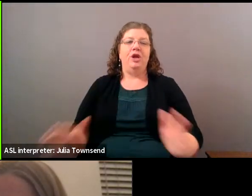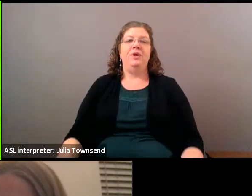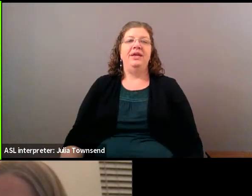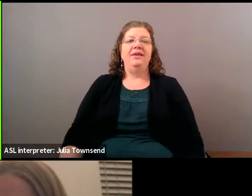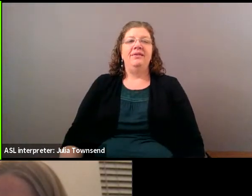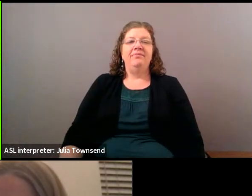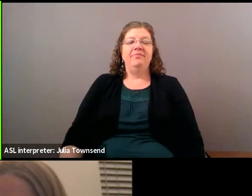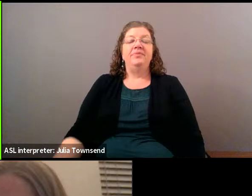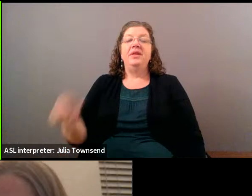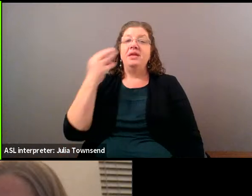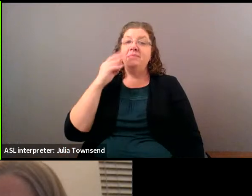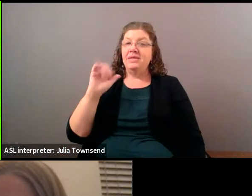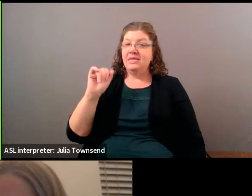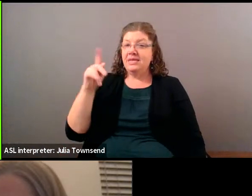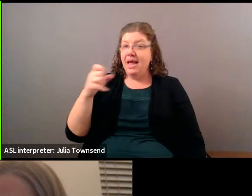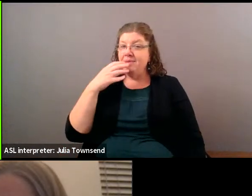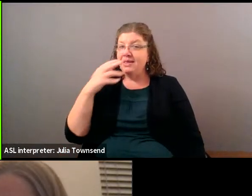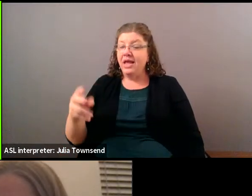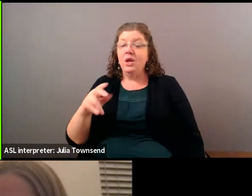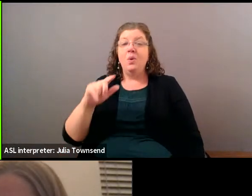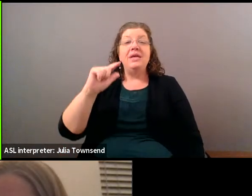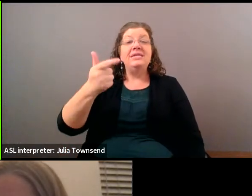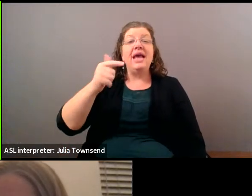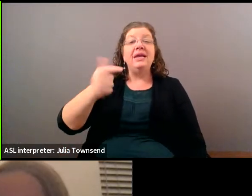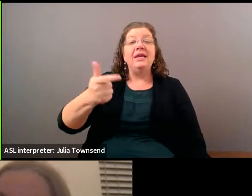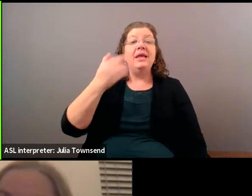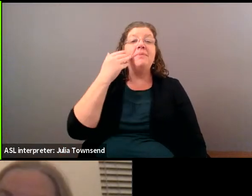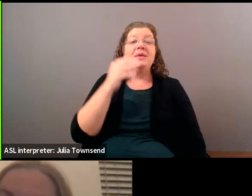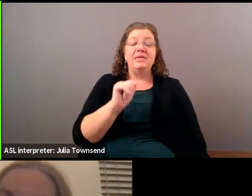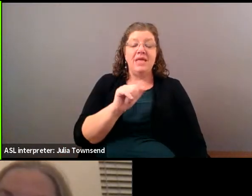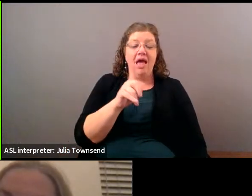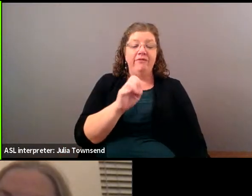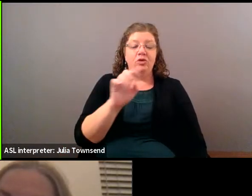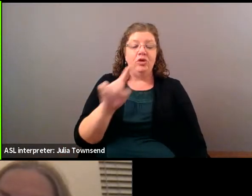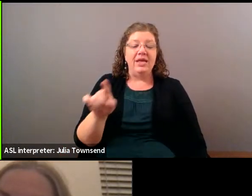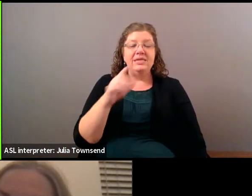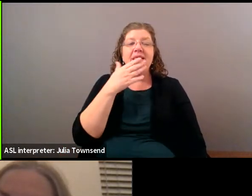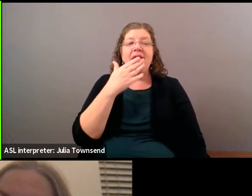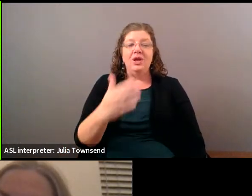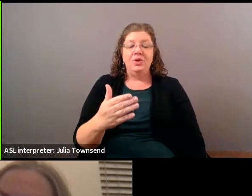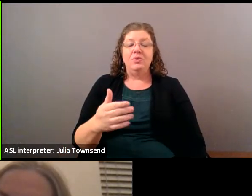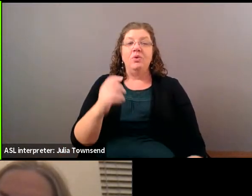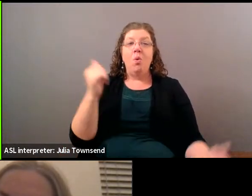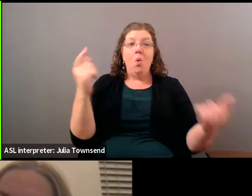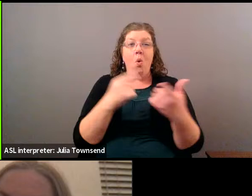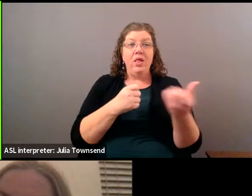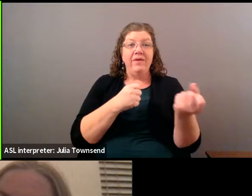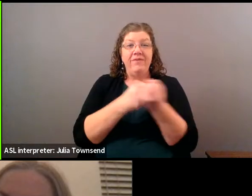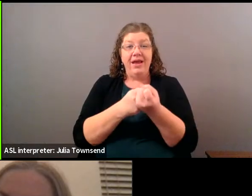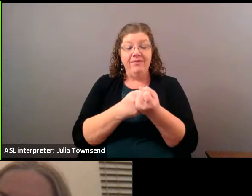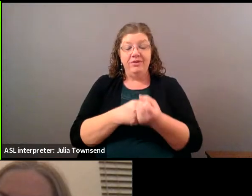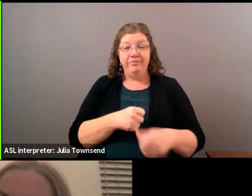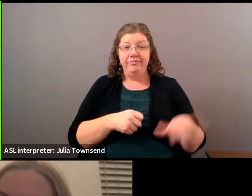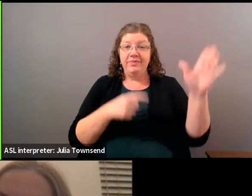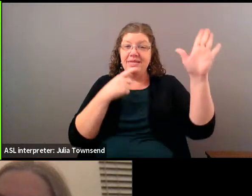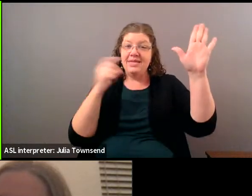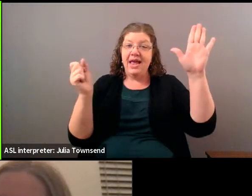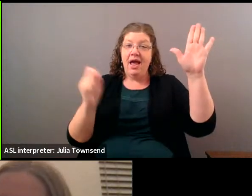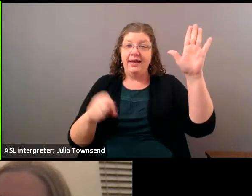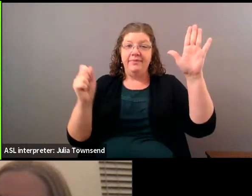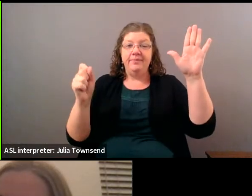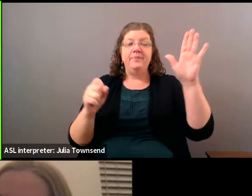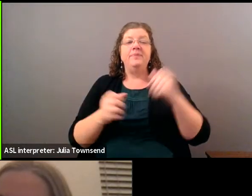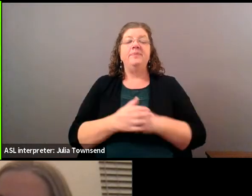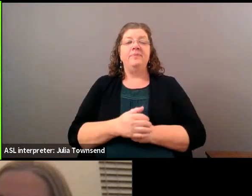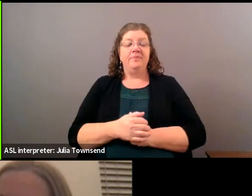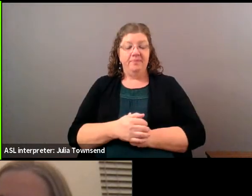Ms. Capps, thank you. And a second? Ms. Alvarez, great. All in favor, please signify by raising your hand and saying aye.